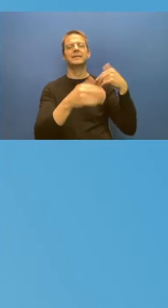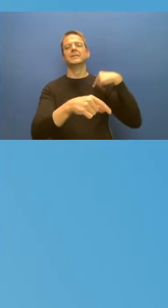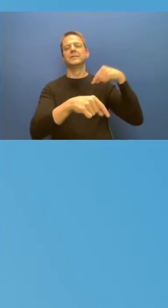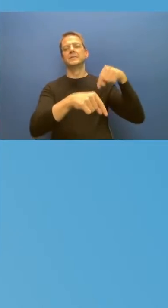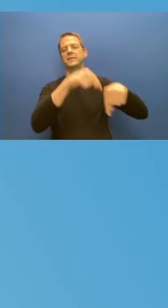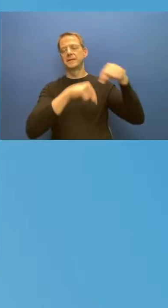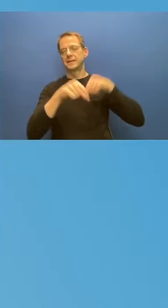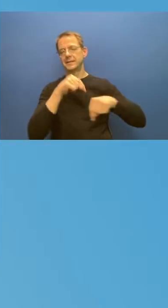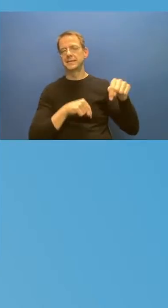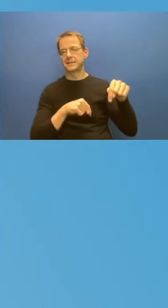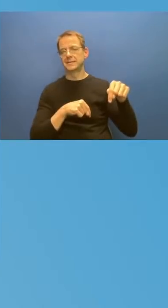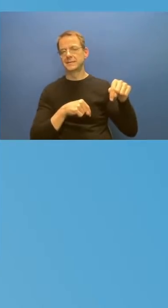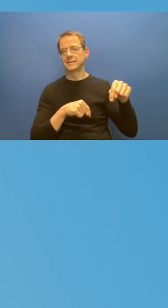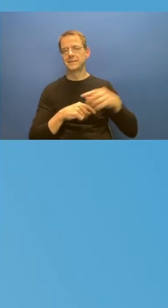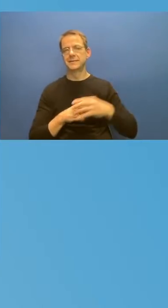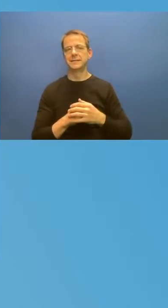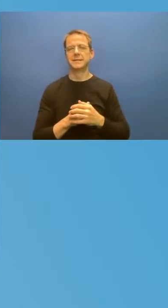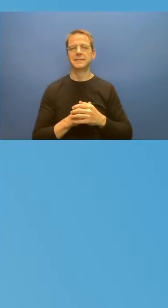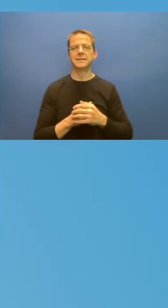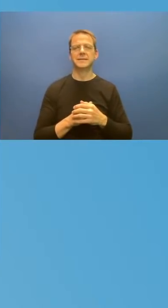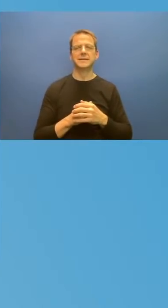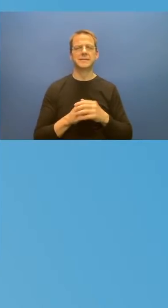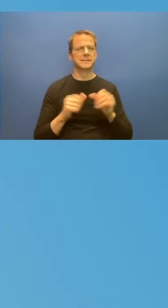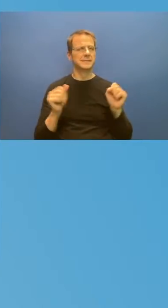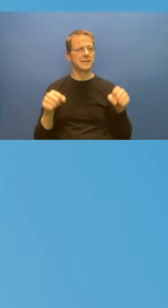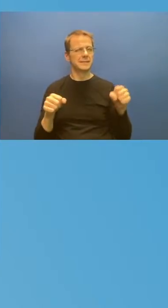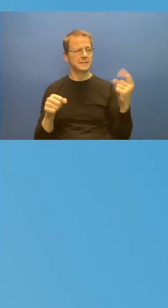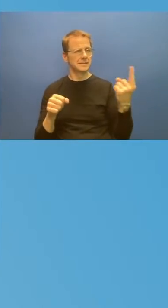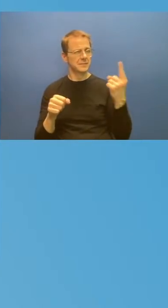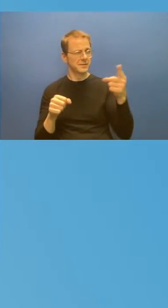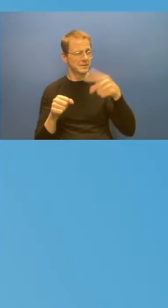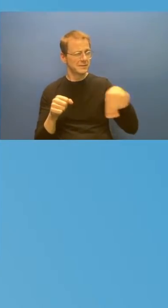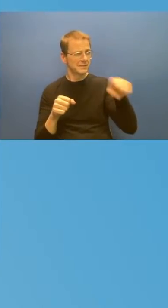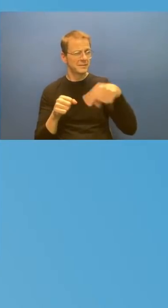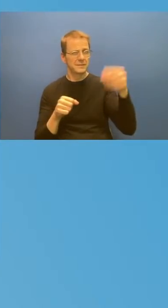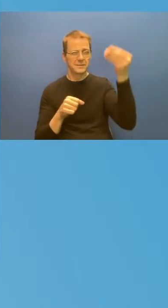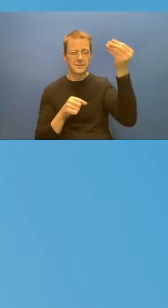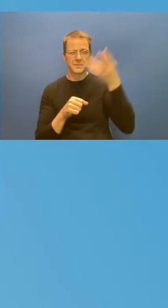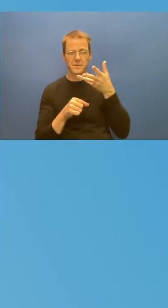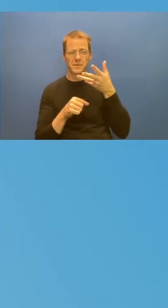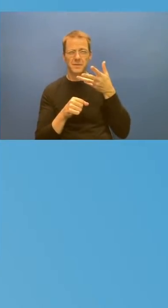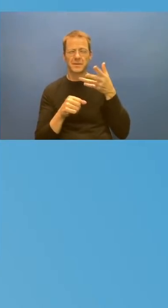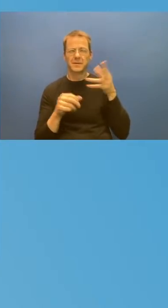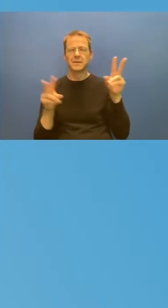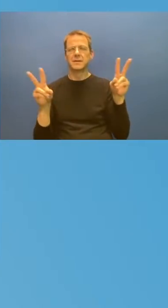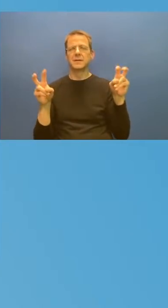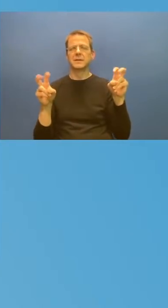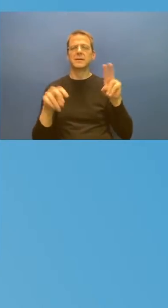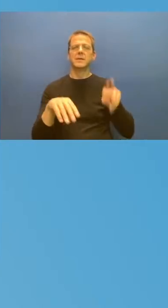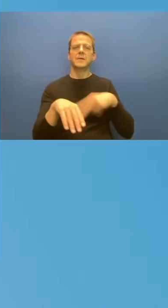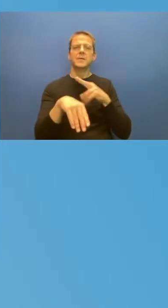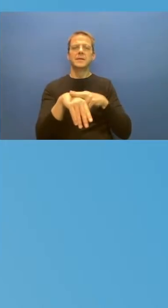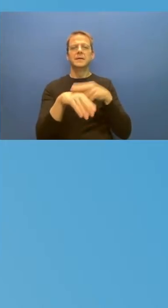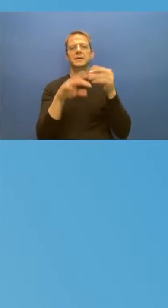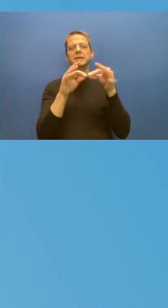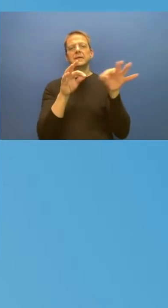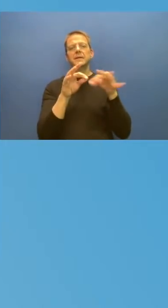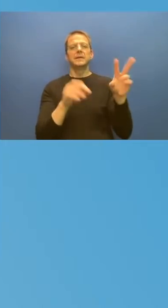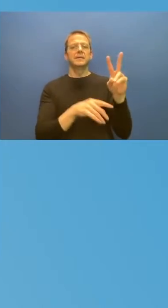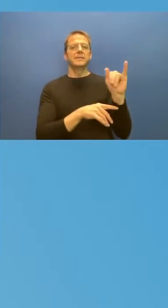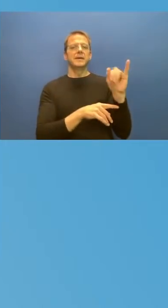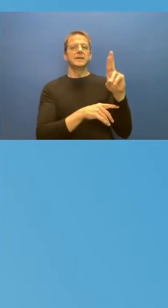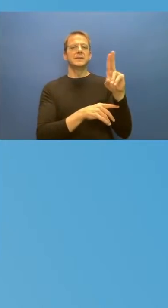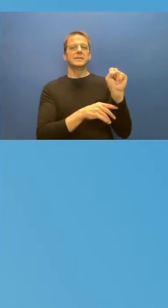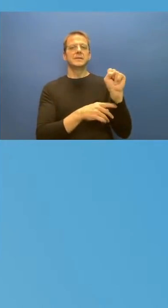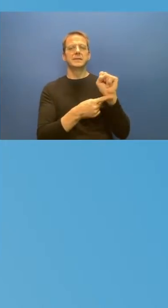human explanation of virus evolution as it relates to SARS-CoV-2. My understanding is that the